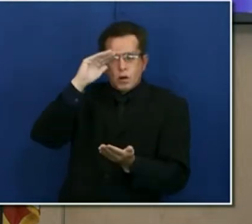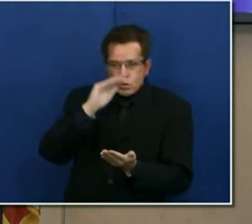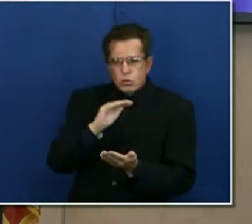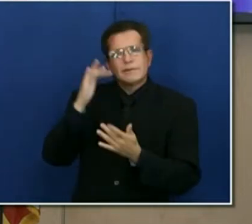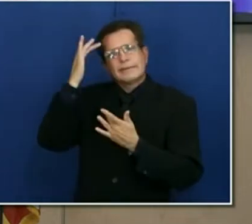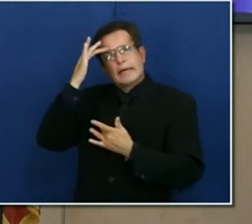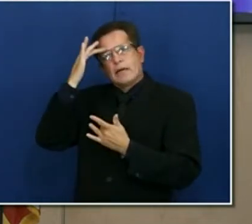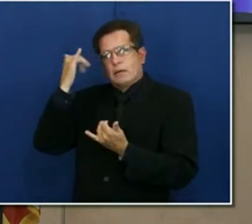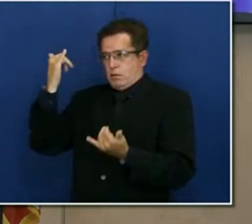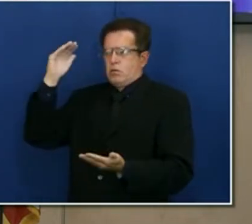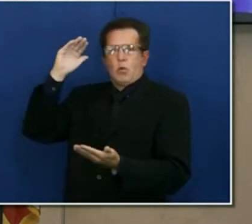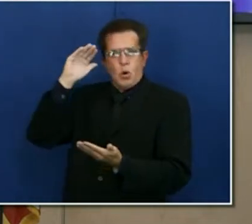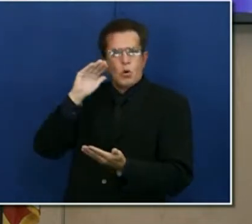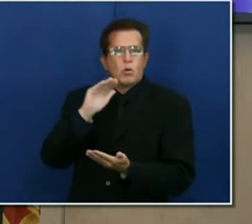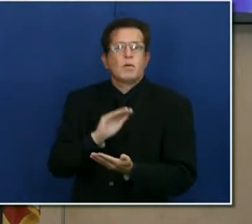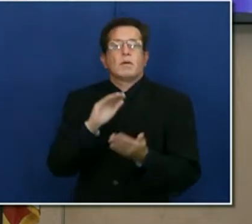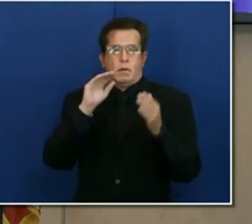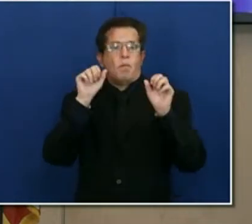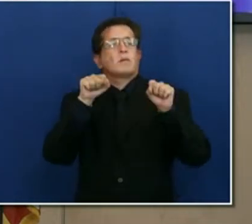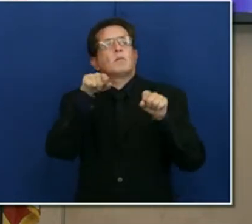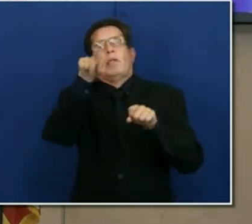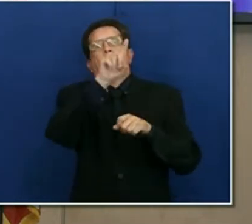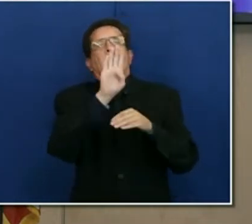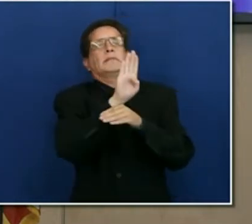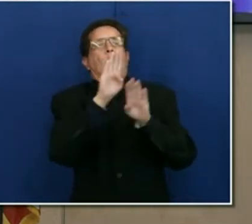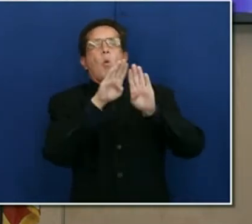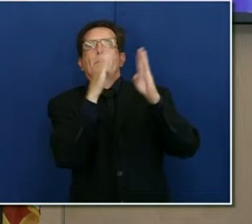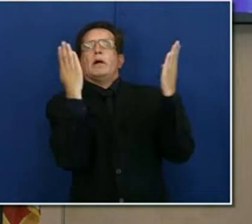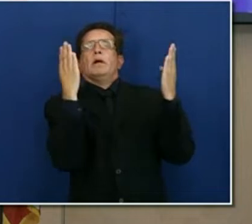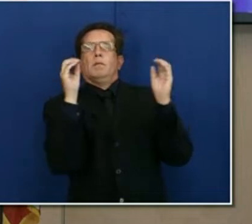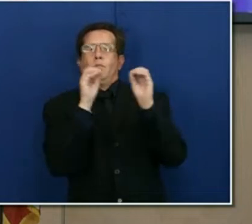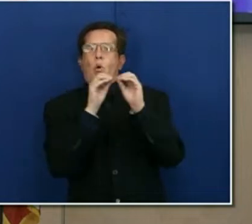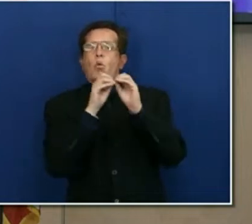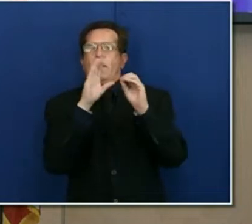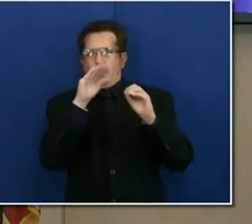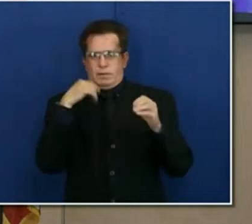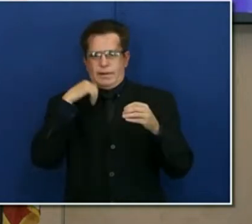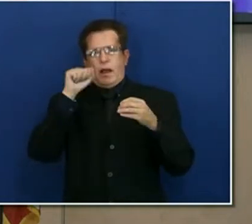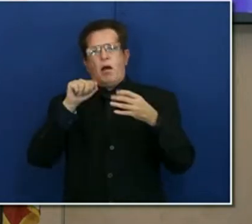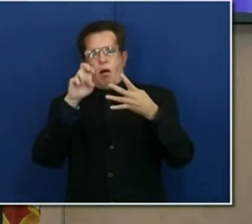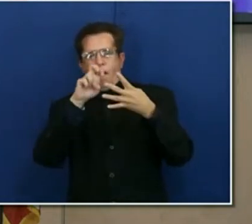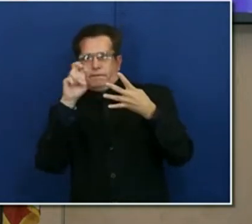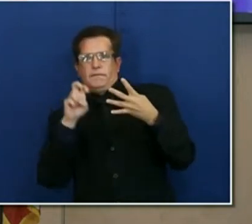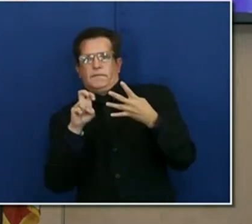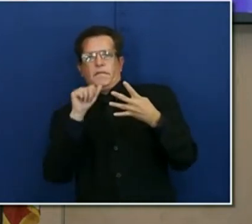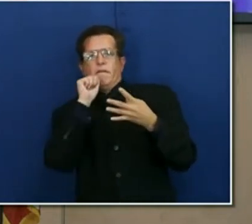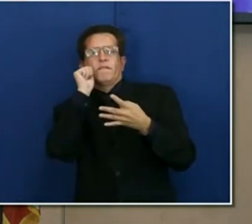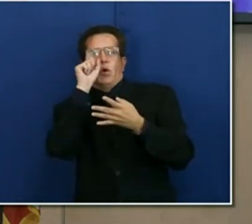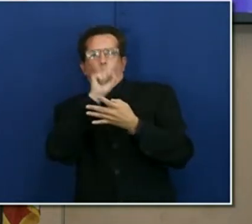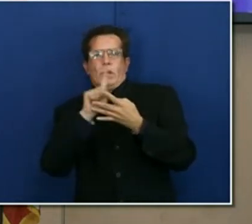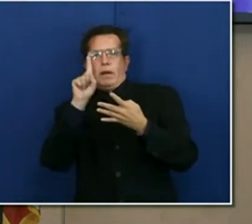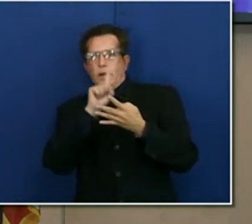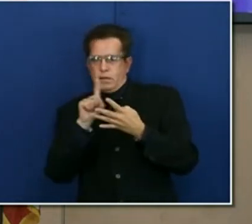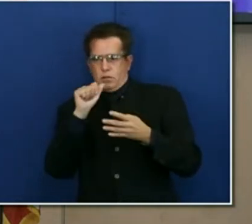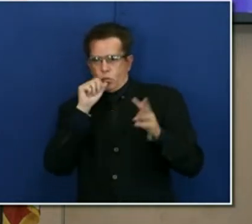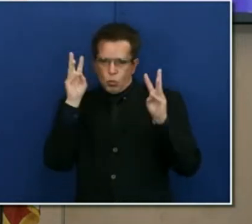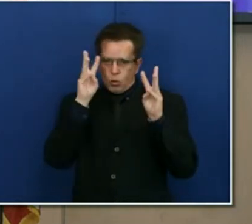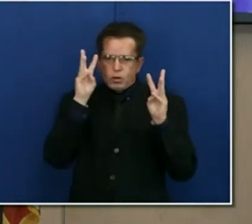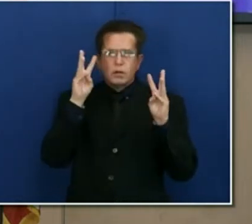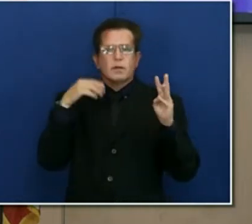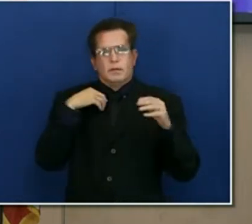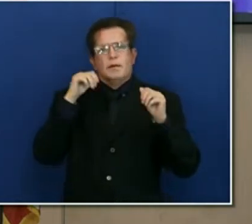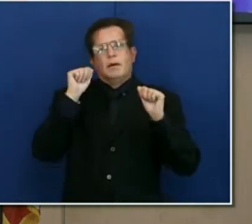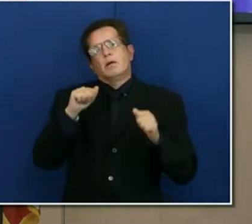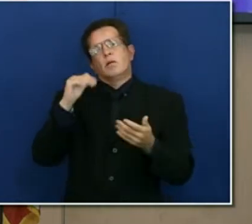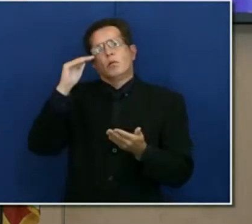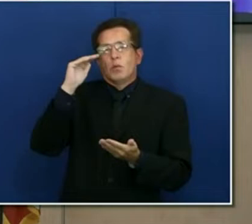potential opportunity to open up a few more things, but more importantly, it gets us off of this weekly cliff that we stare down. But it's not just